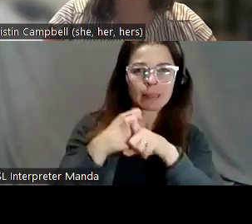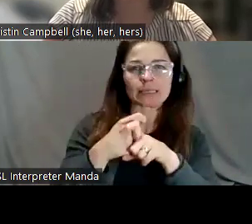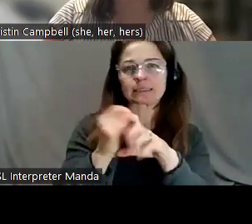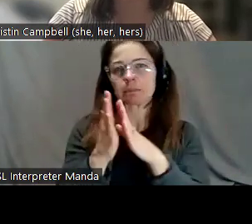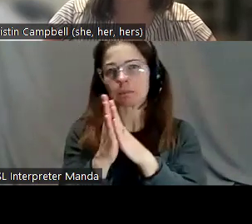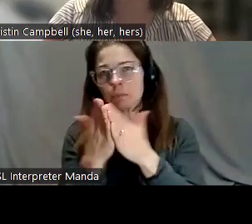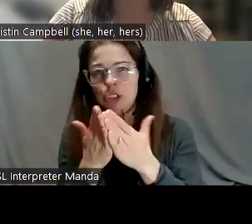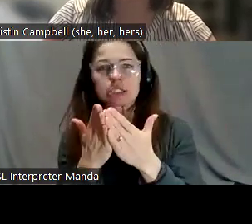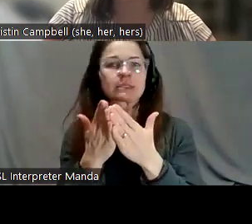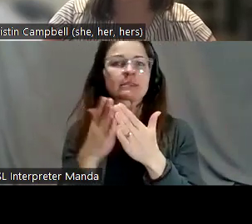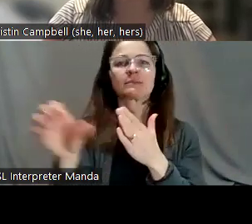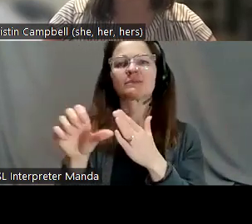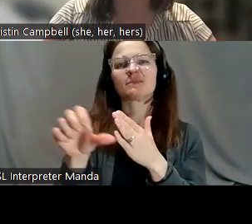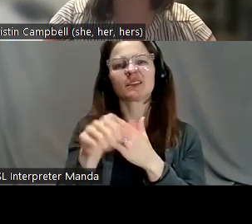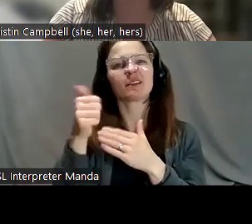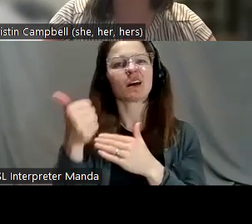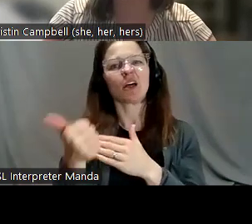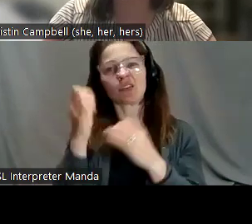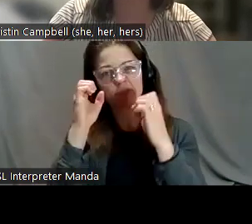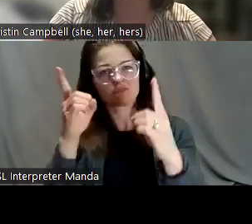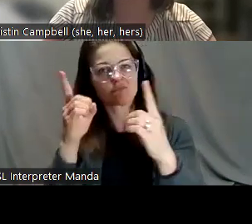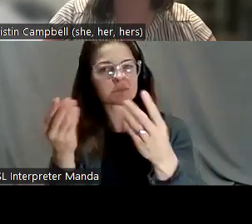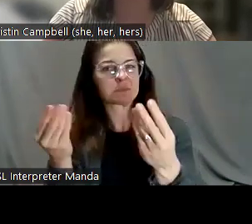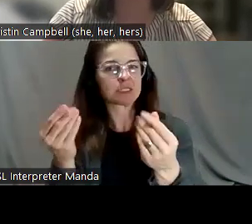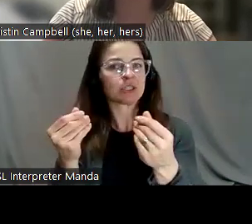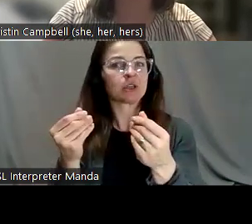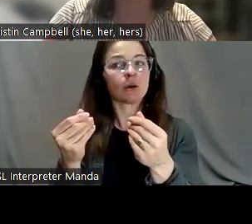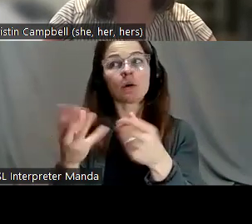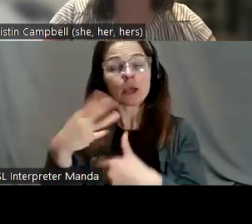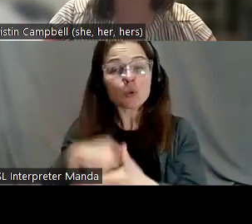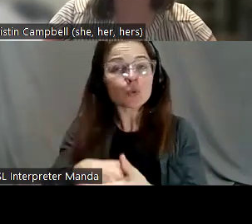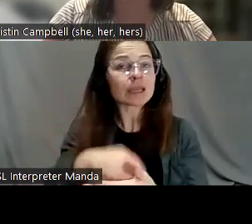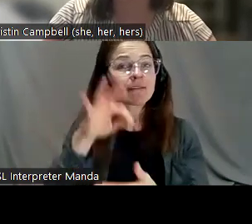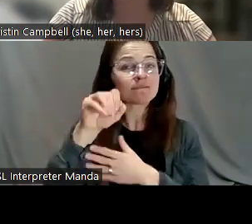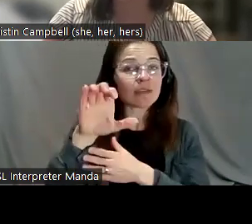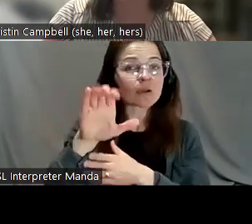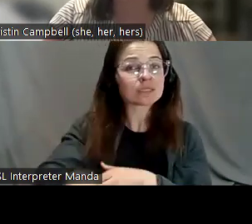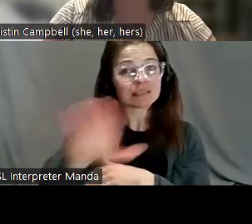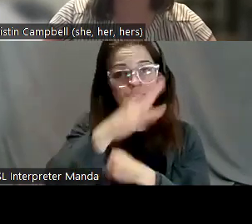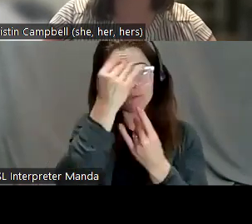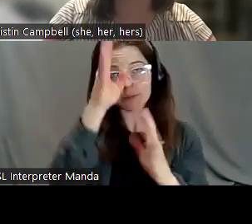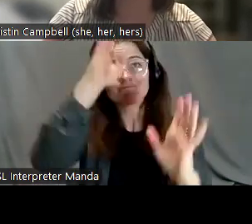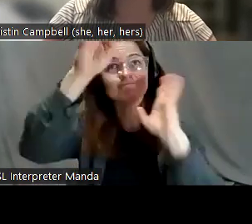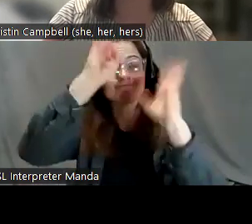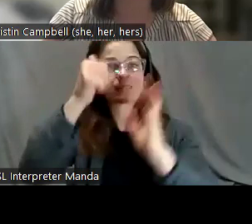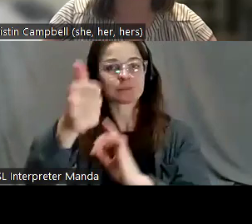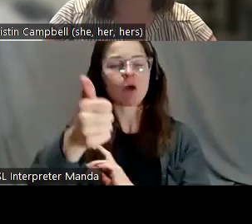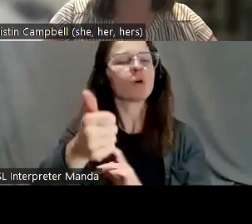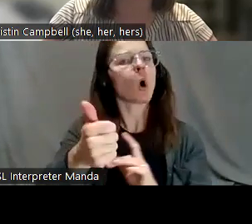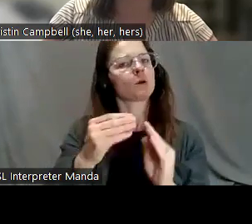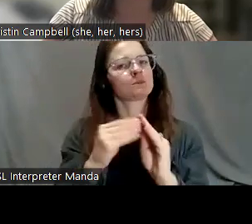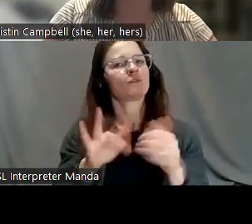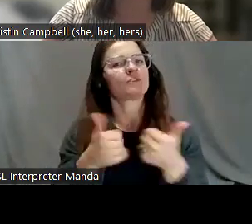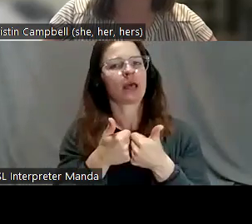and other educational materials, including content that faculty are creating, can be more difficult to remediate and produce in accessible